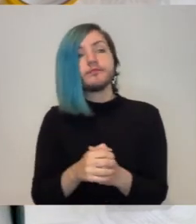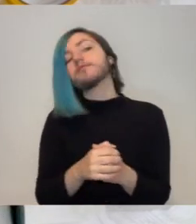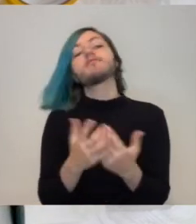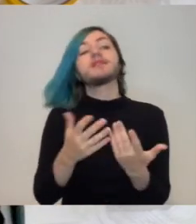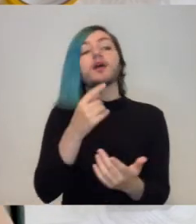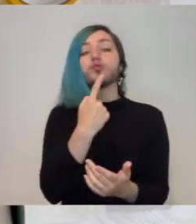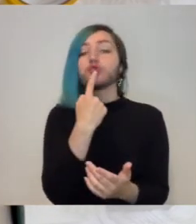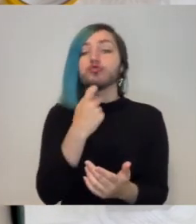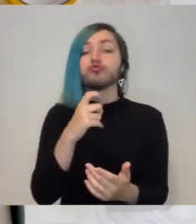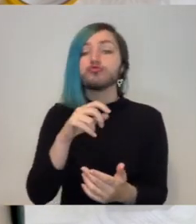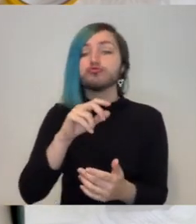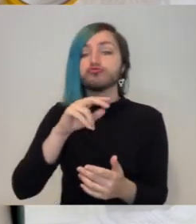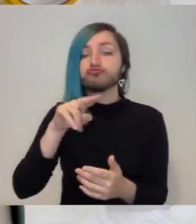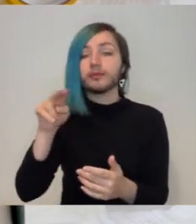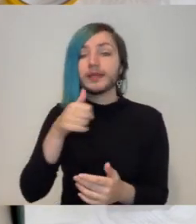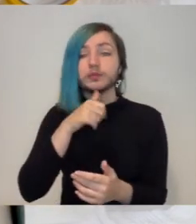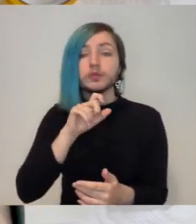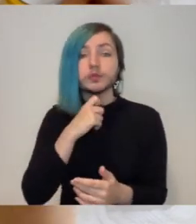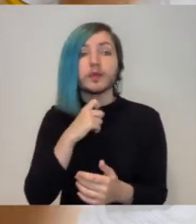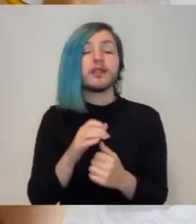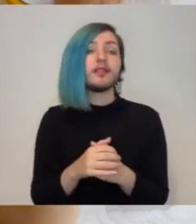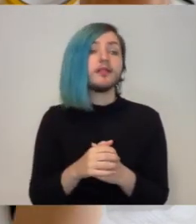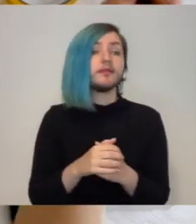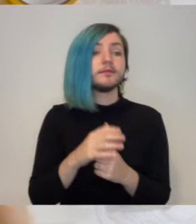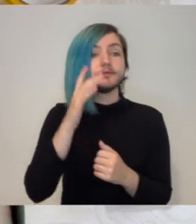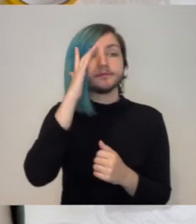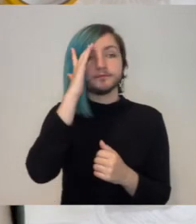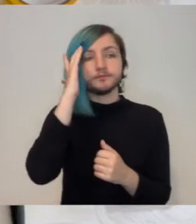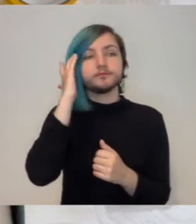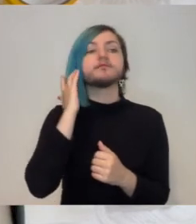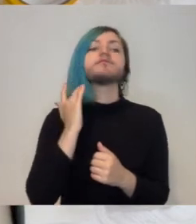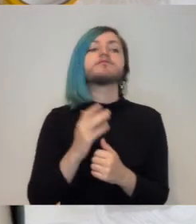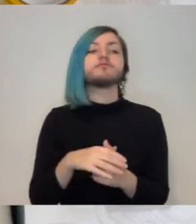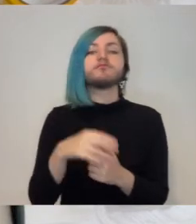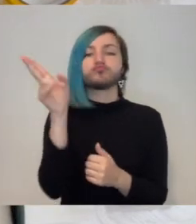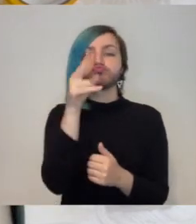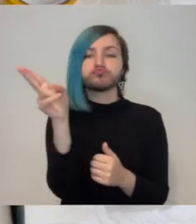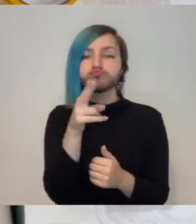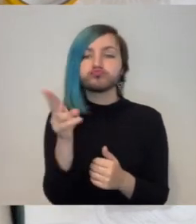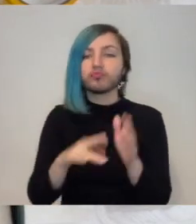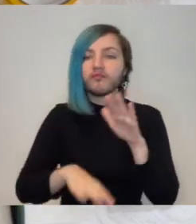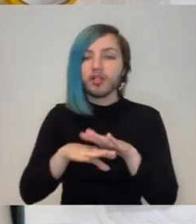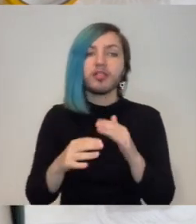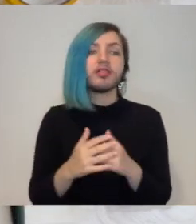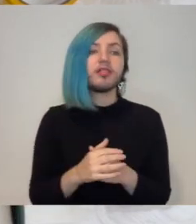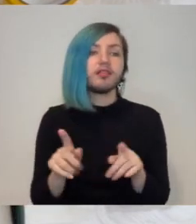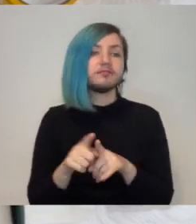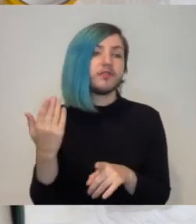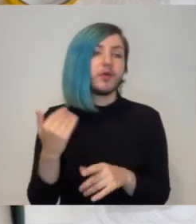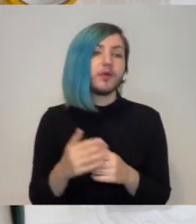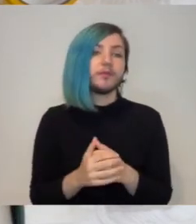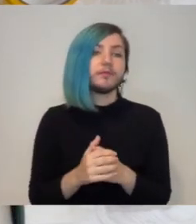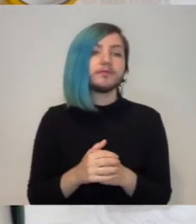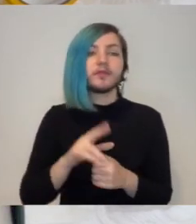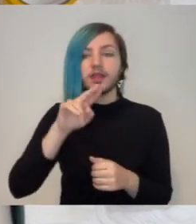use some of the red paint, and I'm just going to put that all the way down as we did